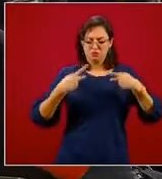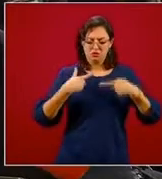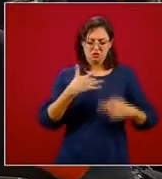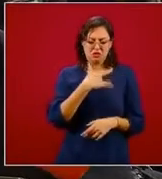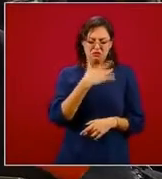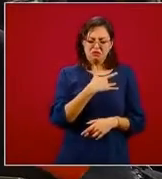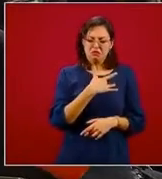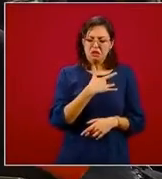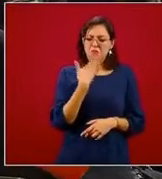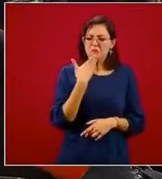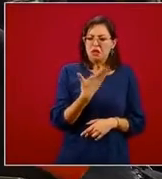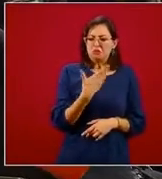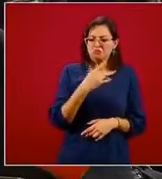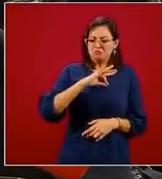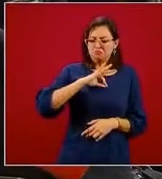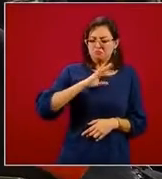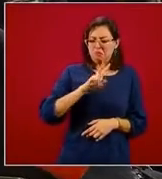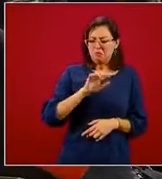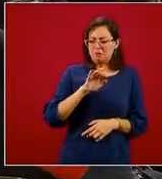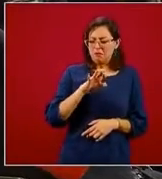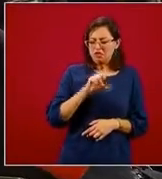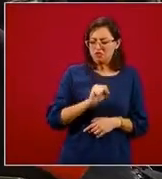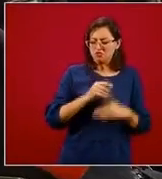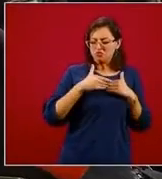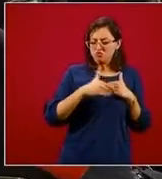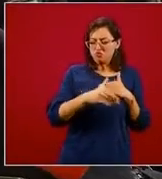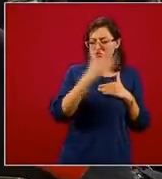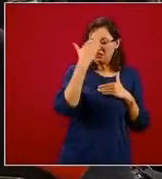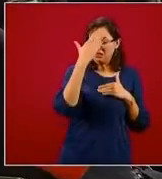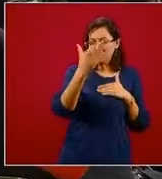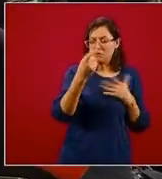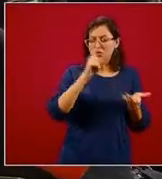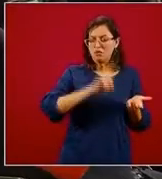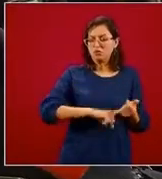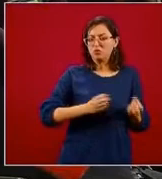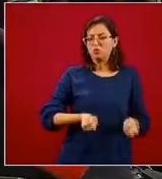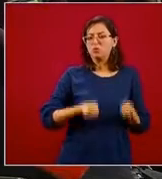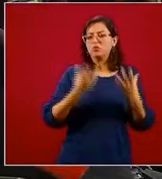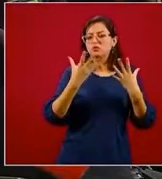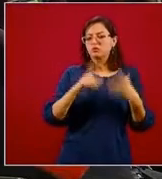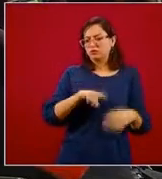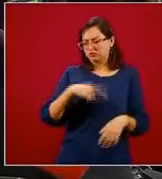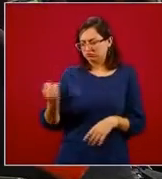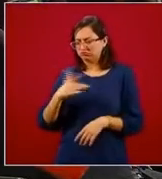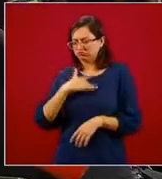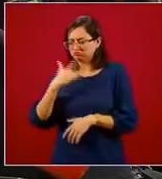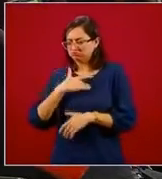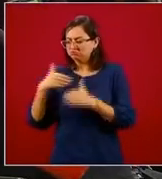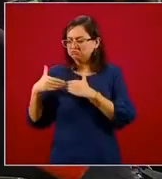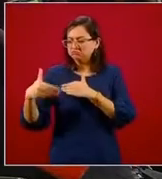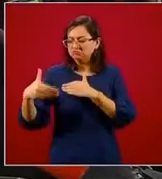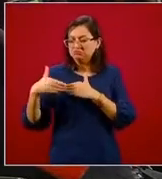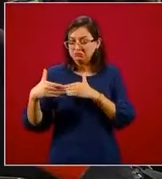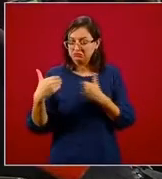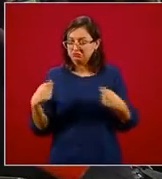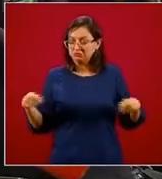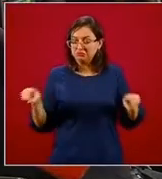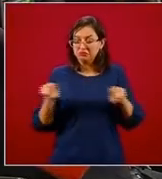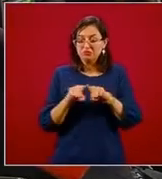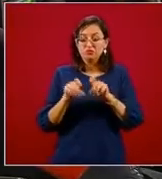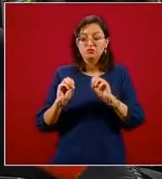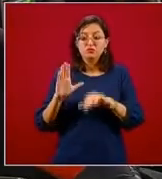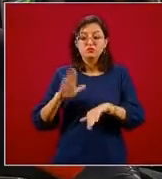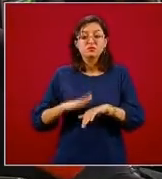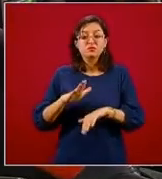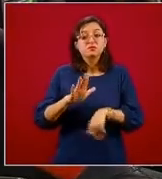there? asintomática? And Puede now, durar an más asymptomatic en una person, persona how que tiene long would the síntomas. disease Y por last último, in that doctor, person? recordarle Longer than someone who que is nos symptomatic? prometió